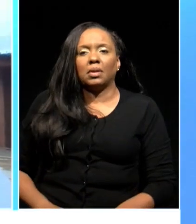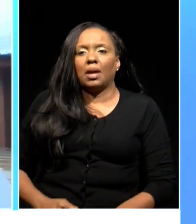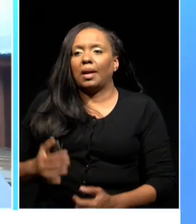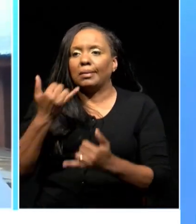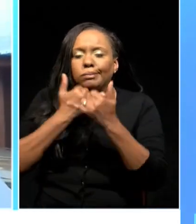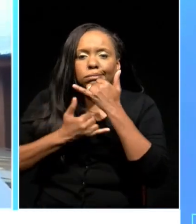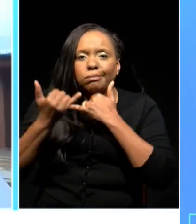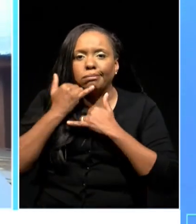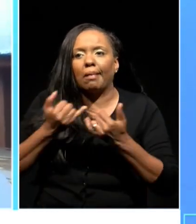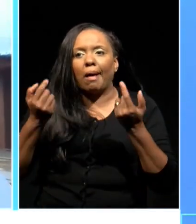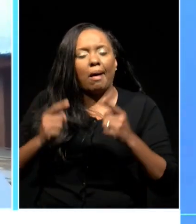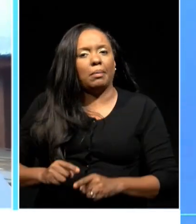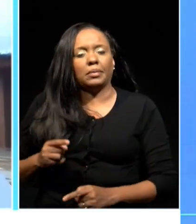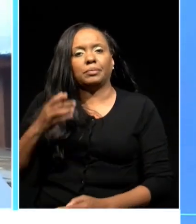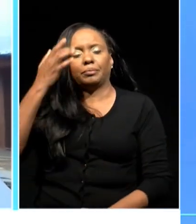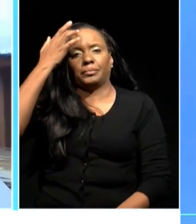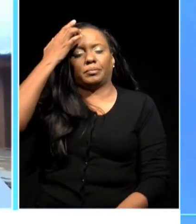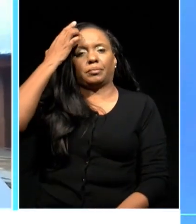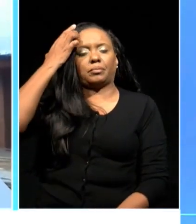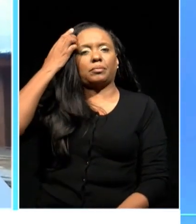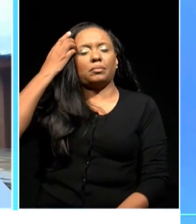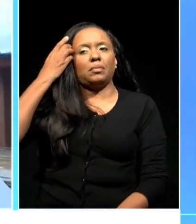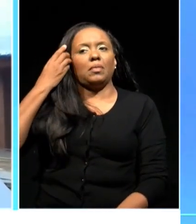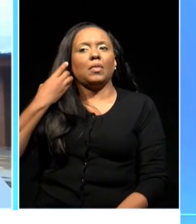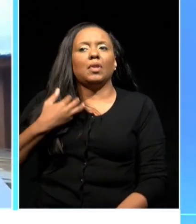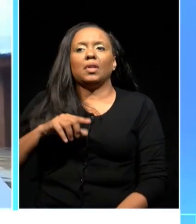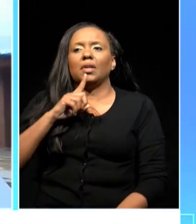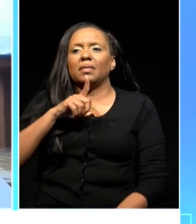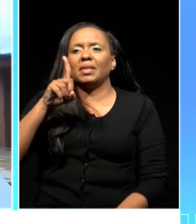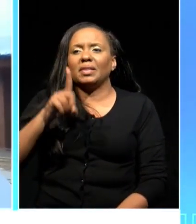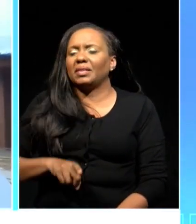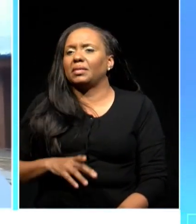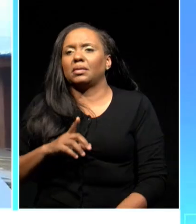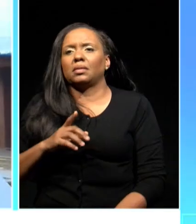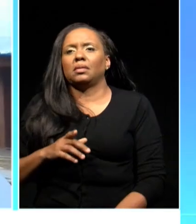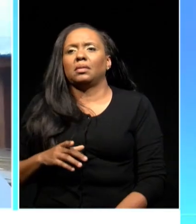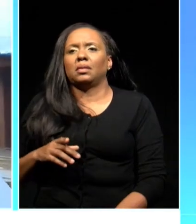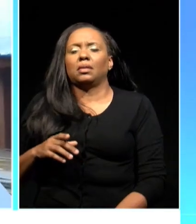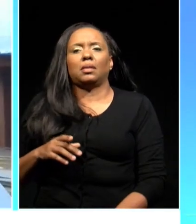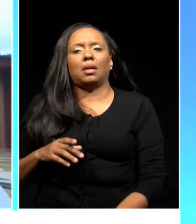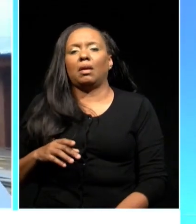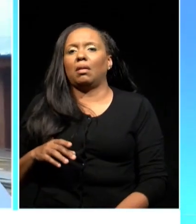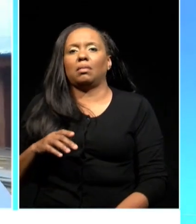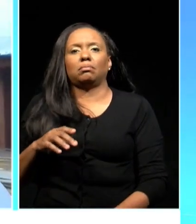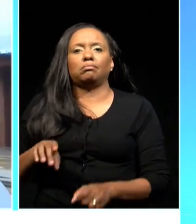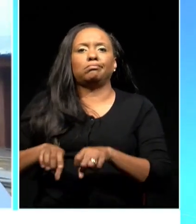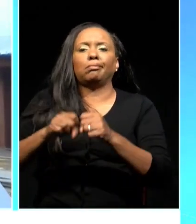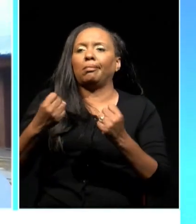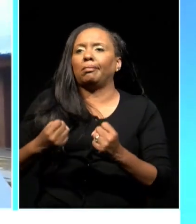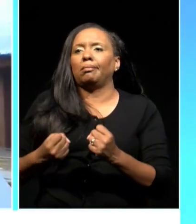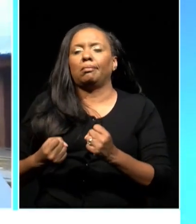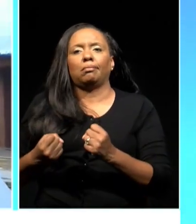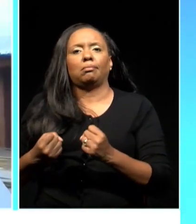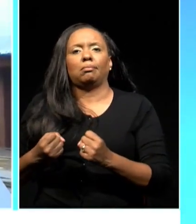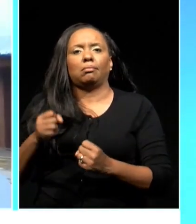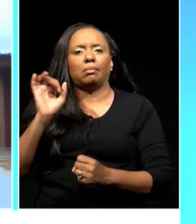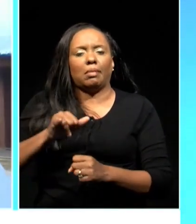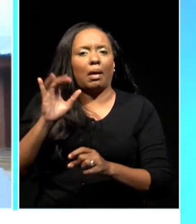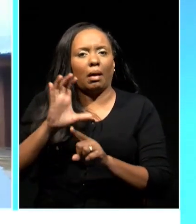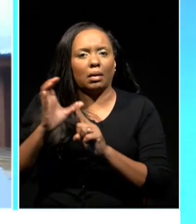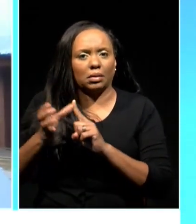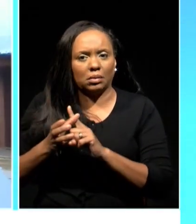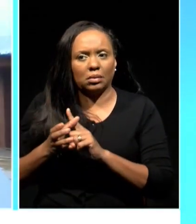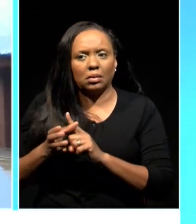missteps because of that. They need to really escape that culture of seeing themselves as complete. That is why